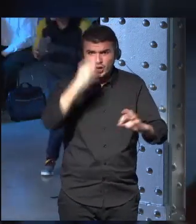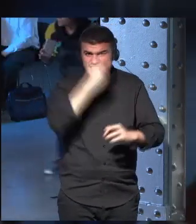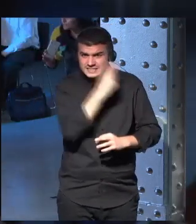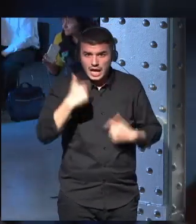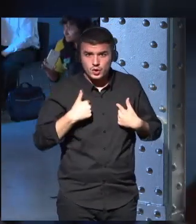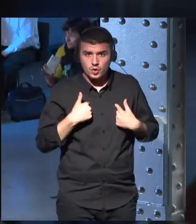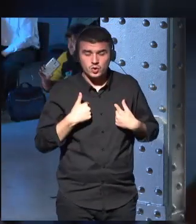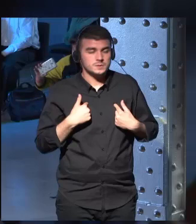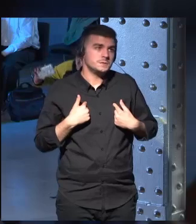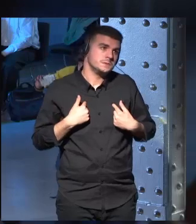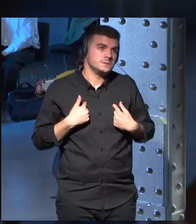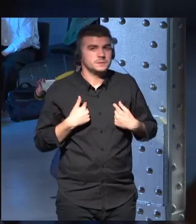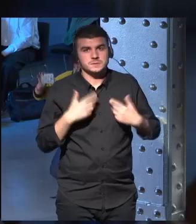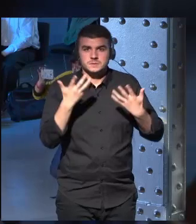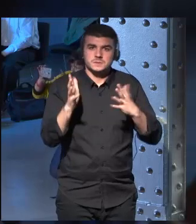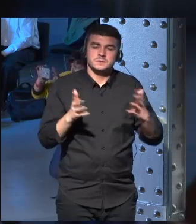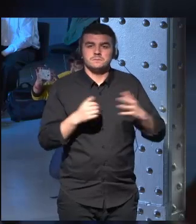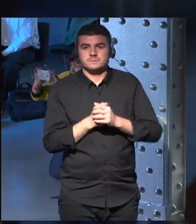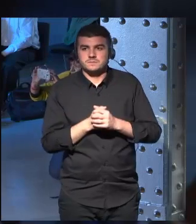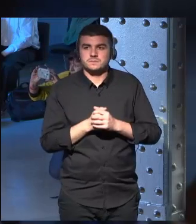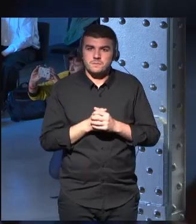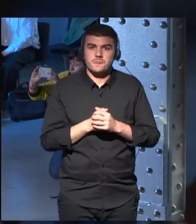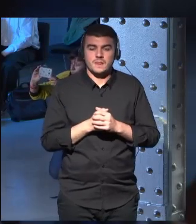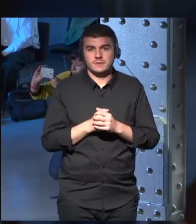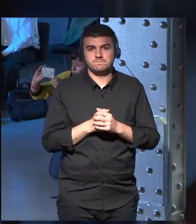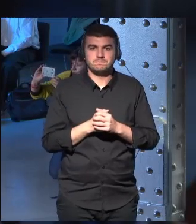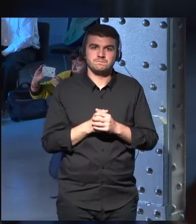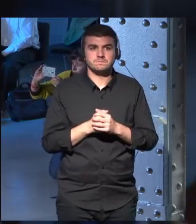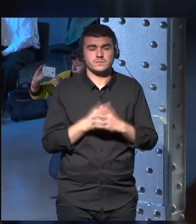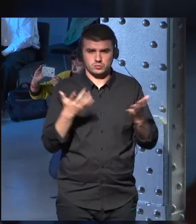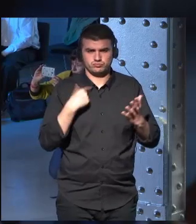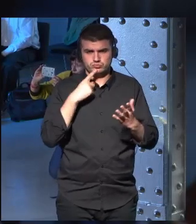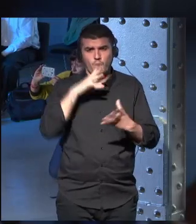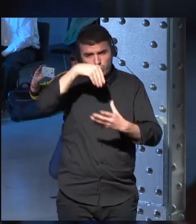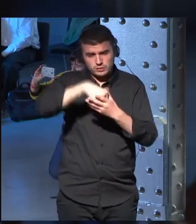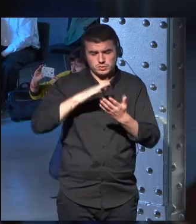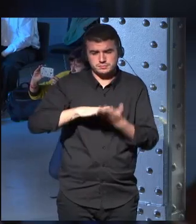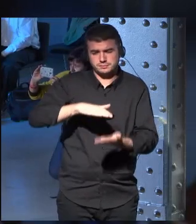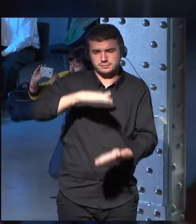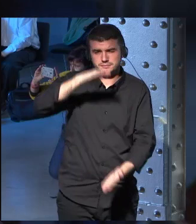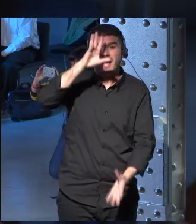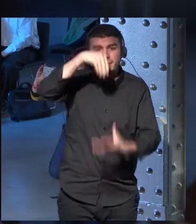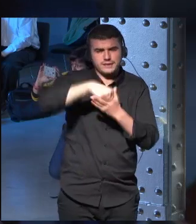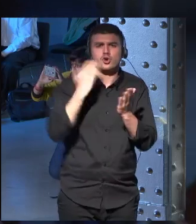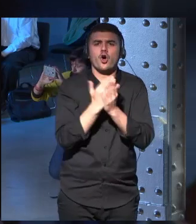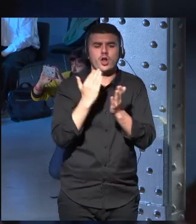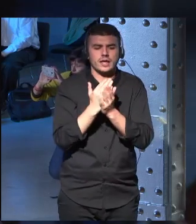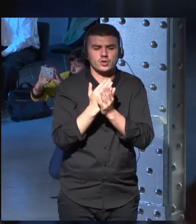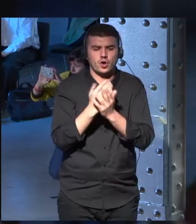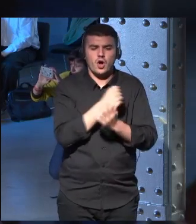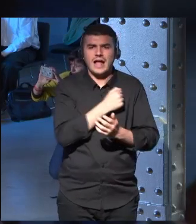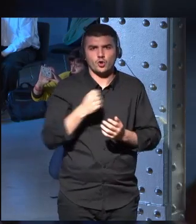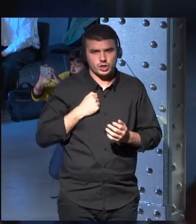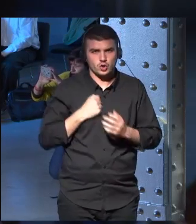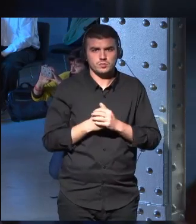Although I was educated in a Catholic school, I don't come from a family that is